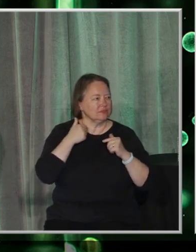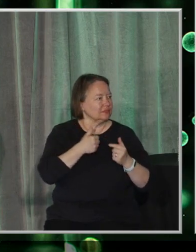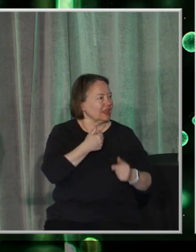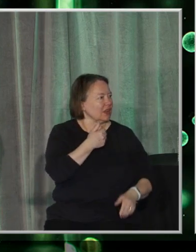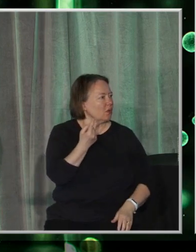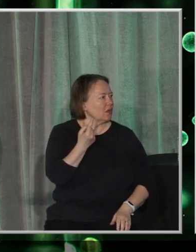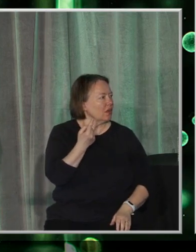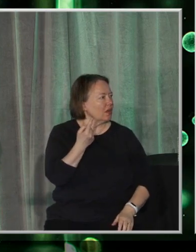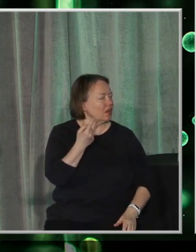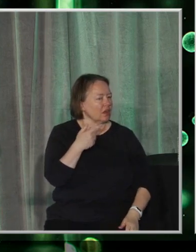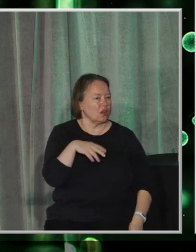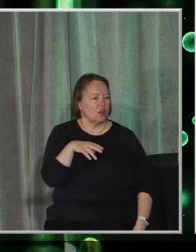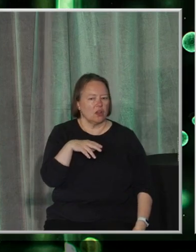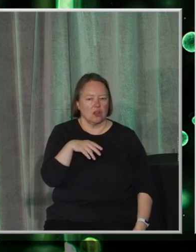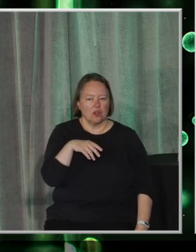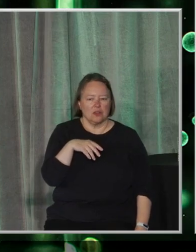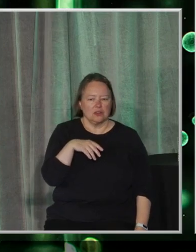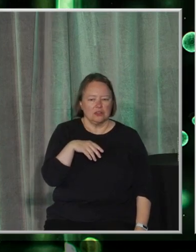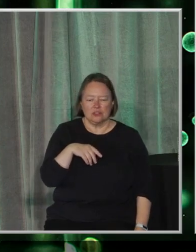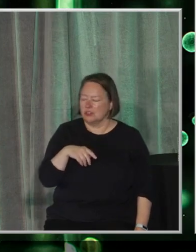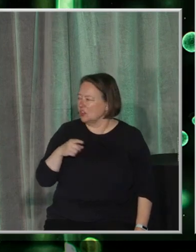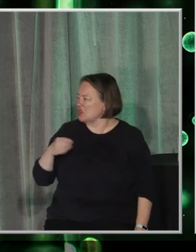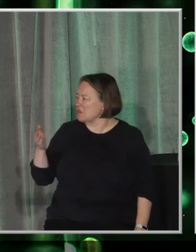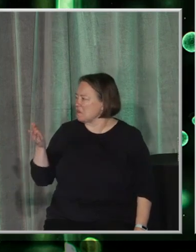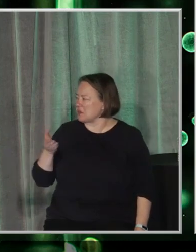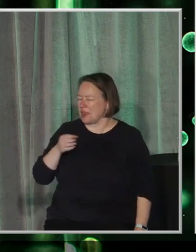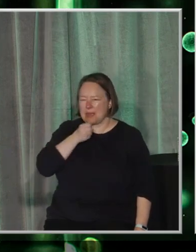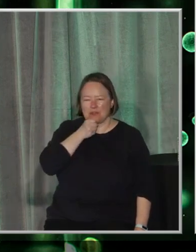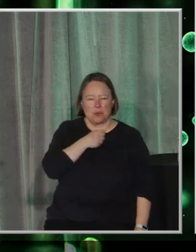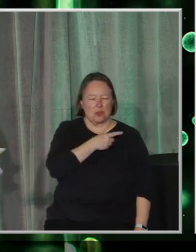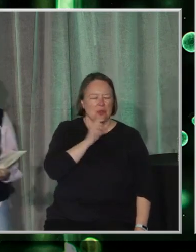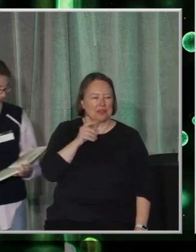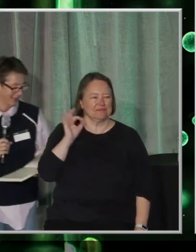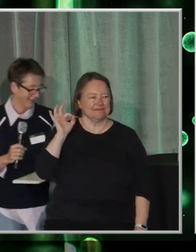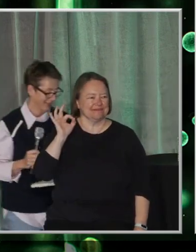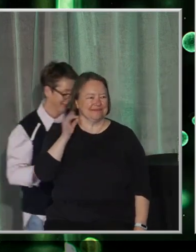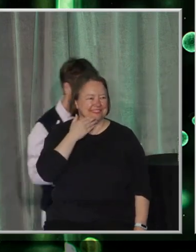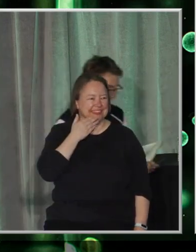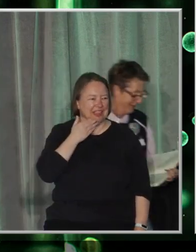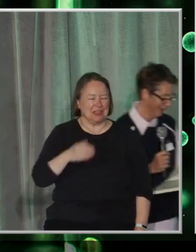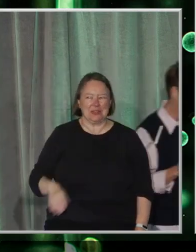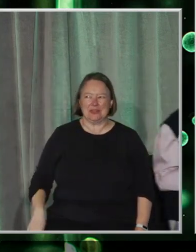Oh, Ruth, here you come. Yes. Well, you could take that back with you. Can I take, okay. All set. Thank you.